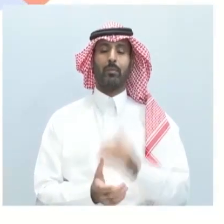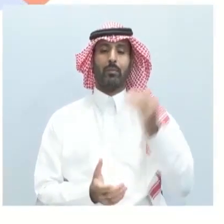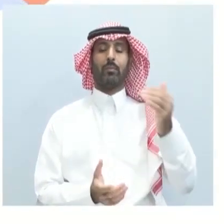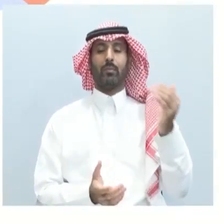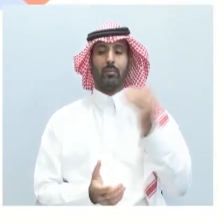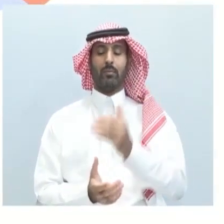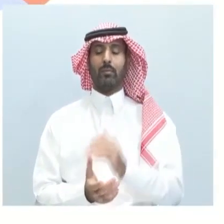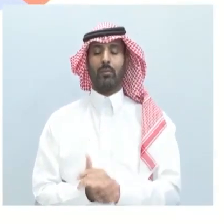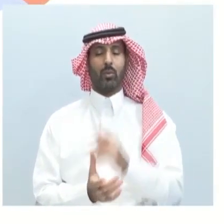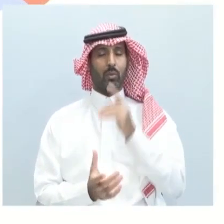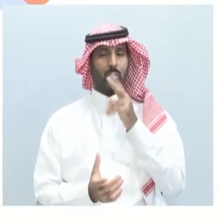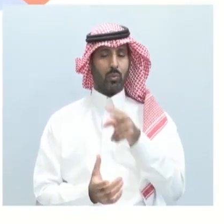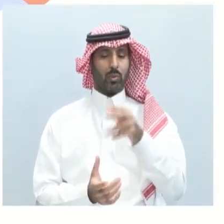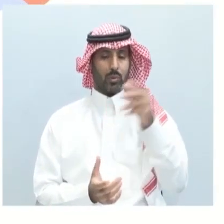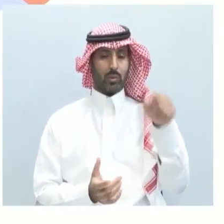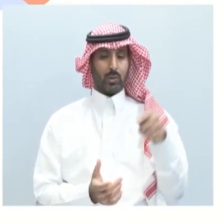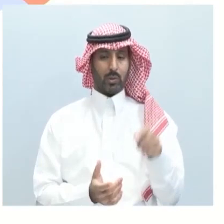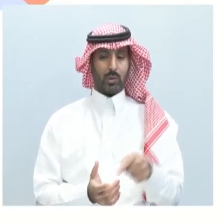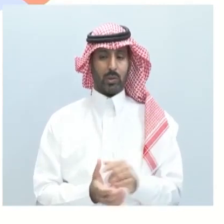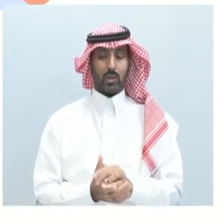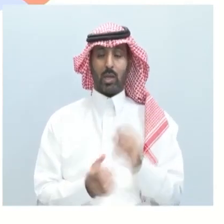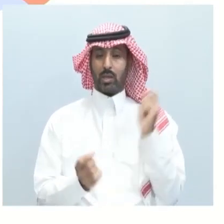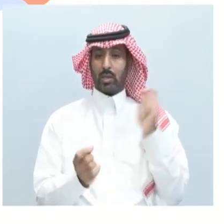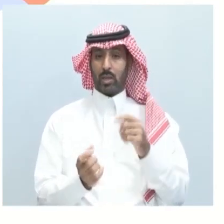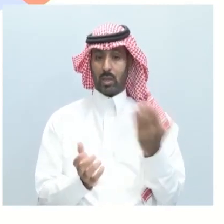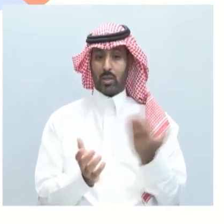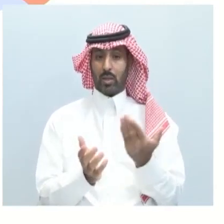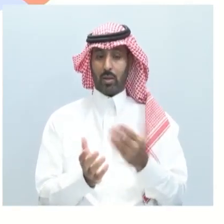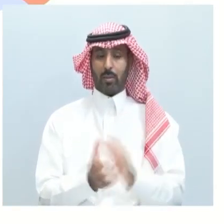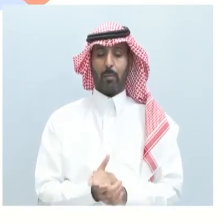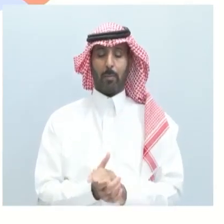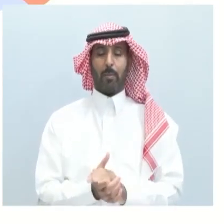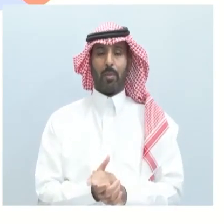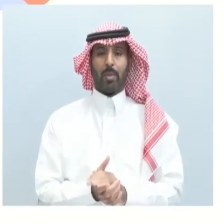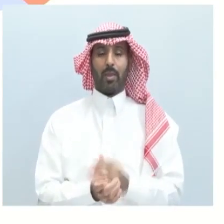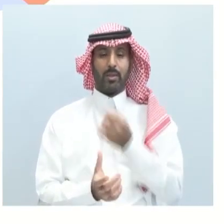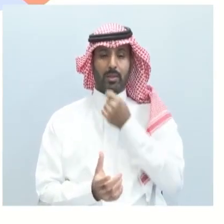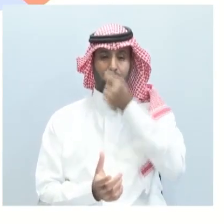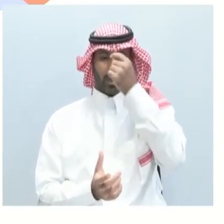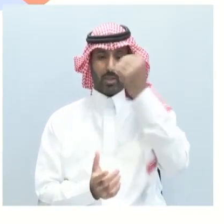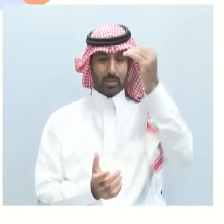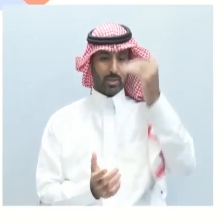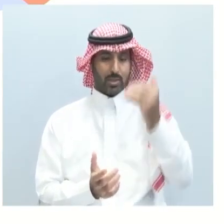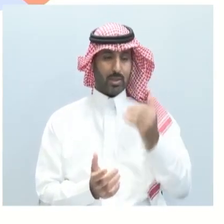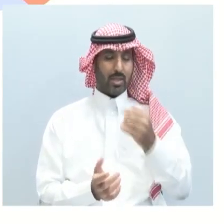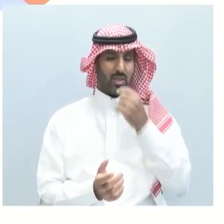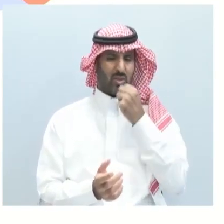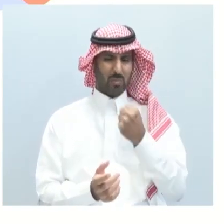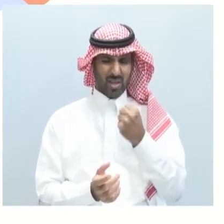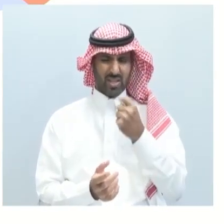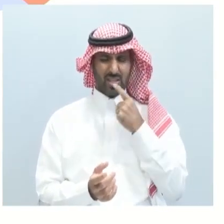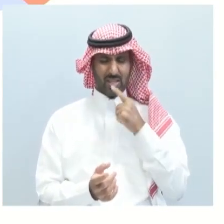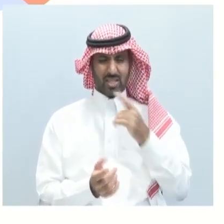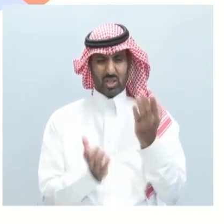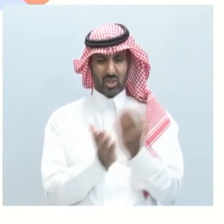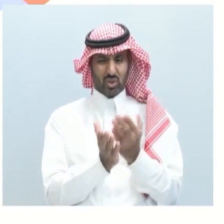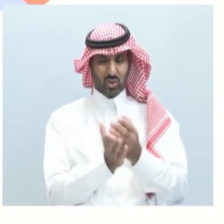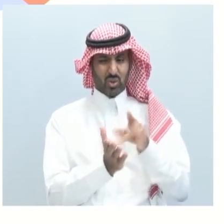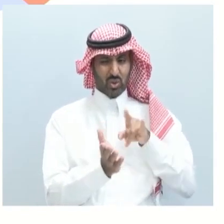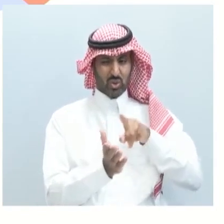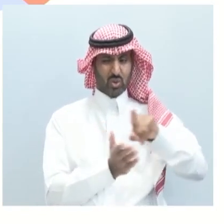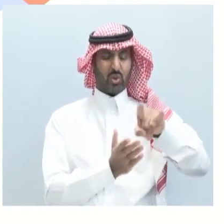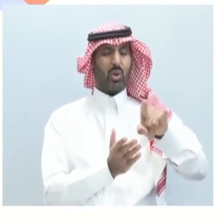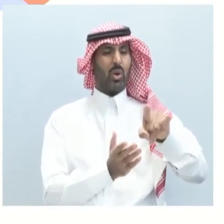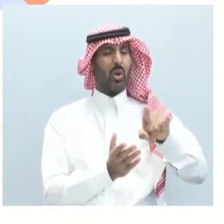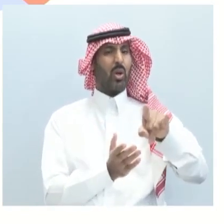on and see what we have for our objectives. We have here number one, to describe and list some difficulties that students in foreign countries